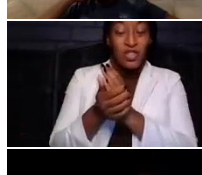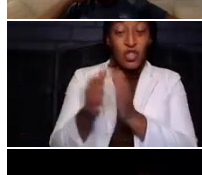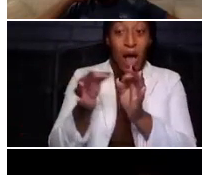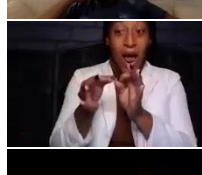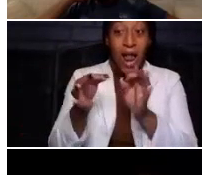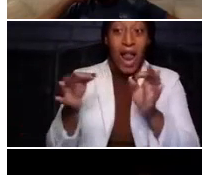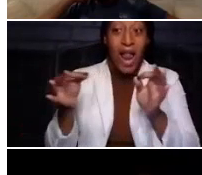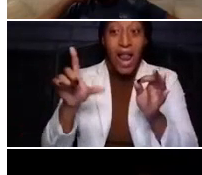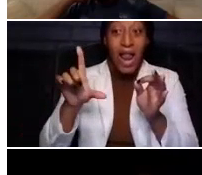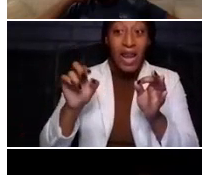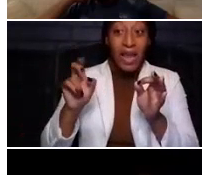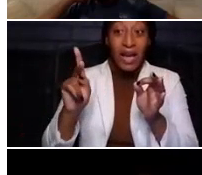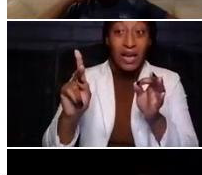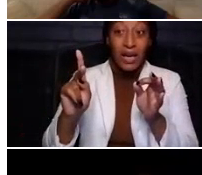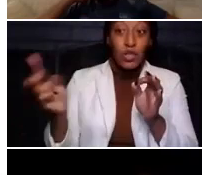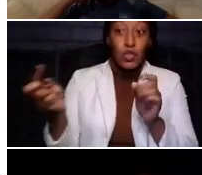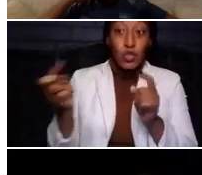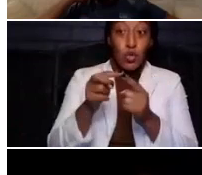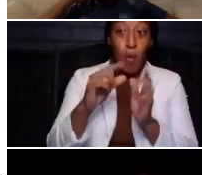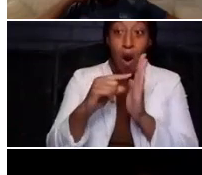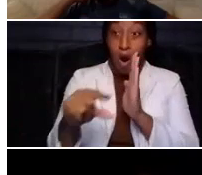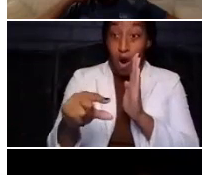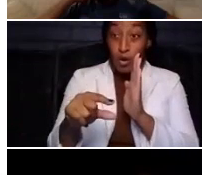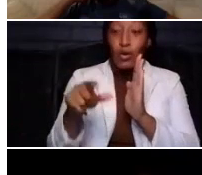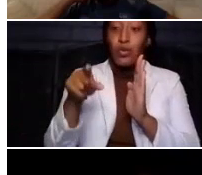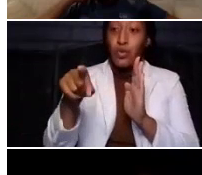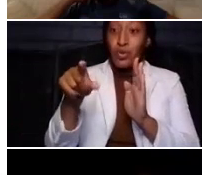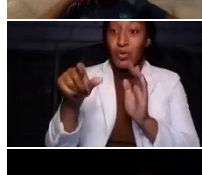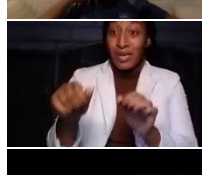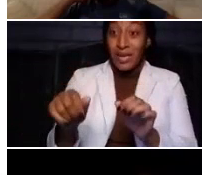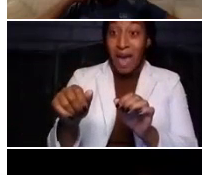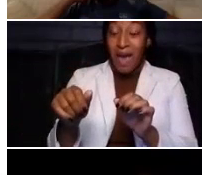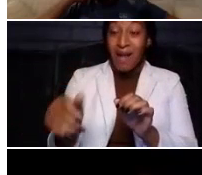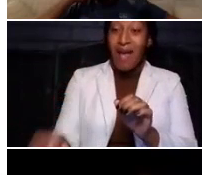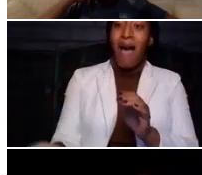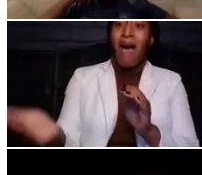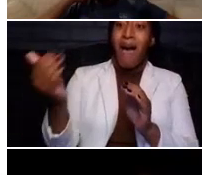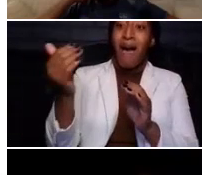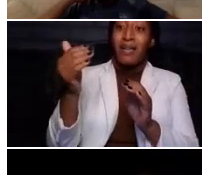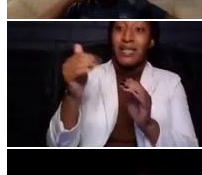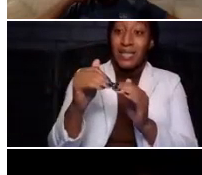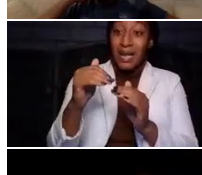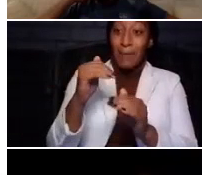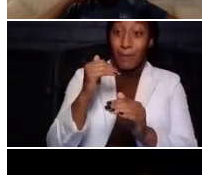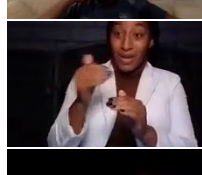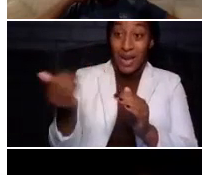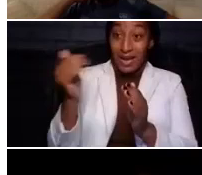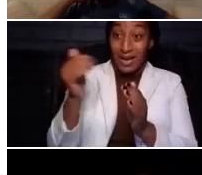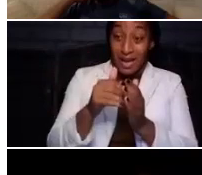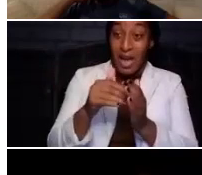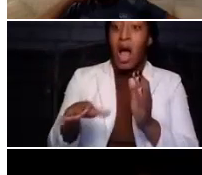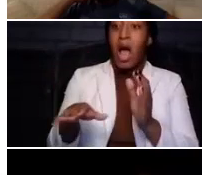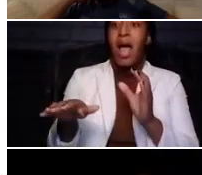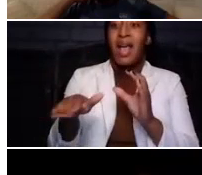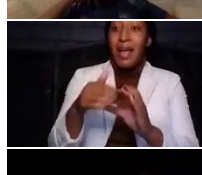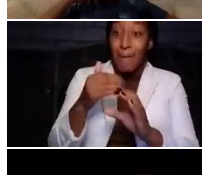the email where you got your article approved, you could forward that and include the summary, because I will go